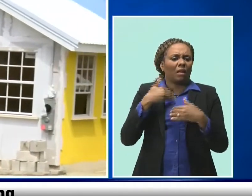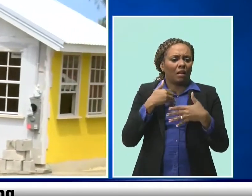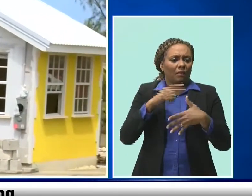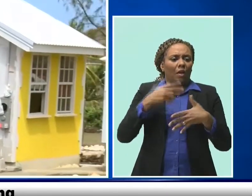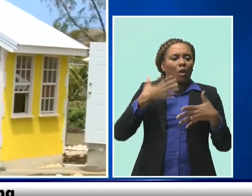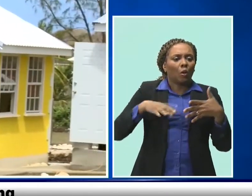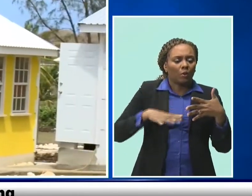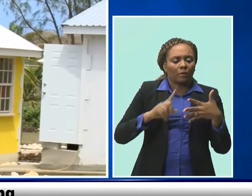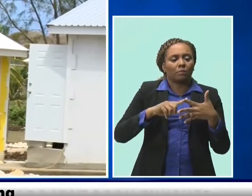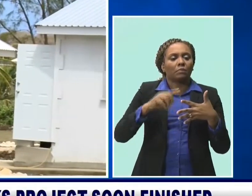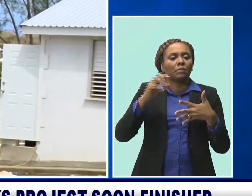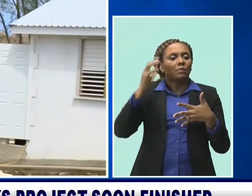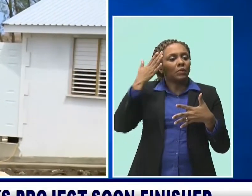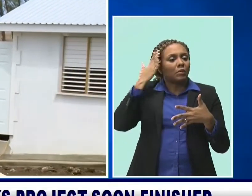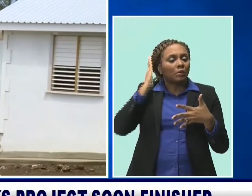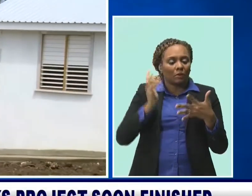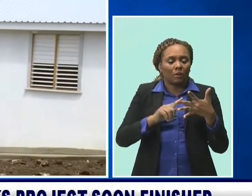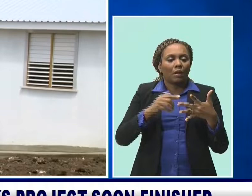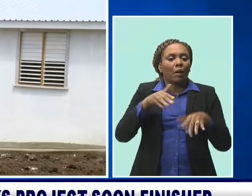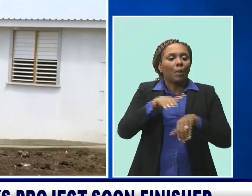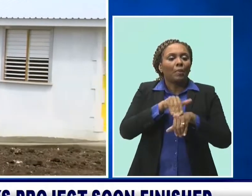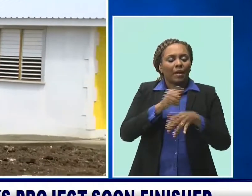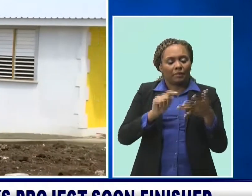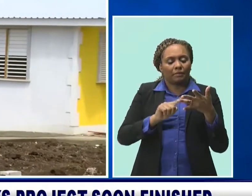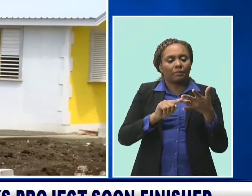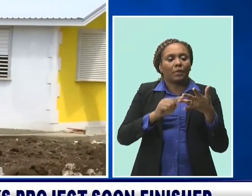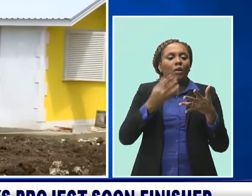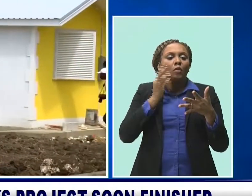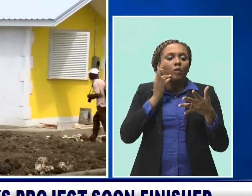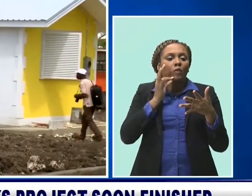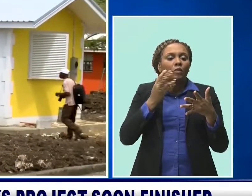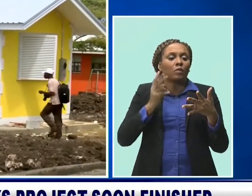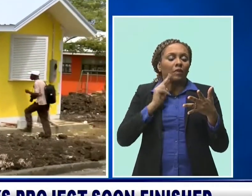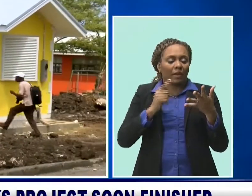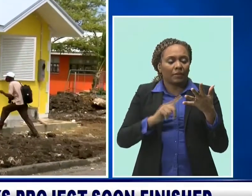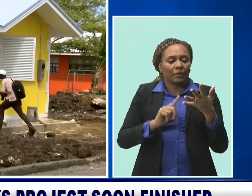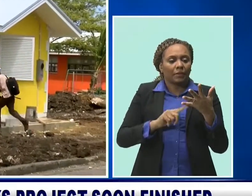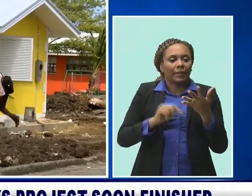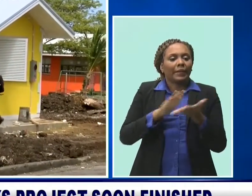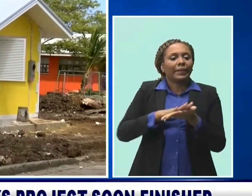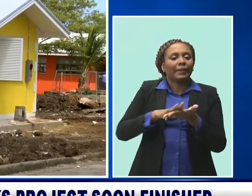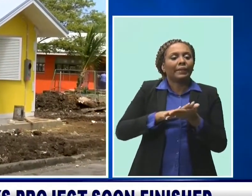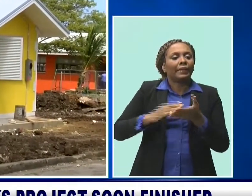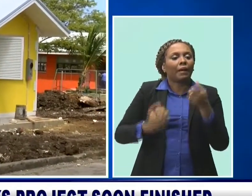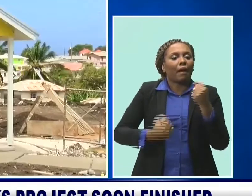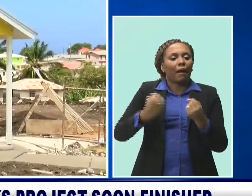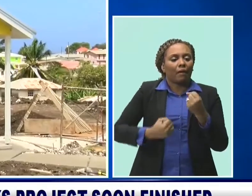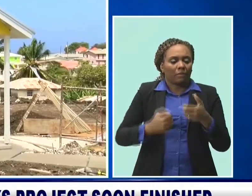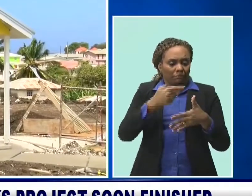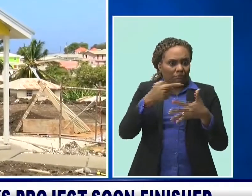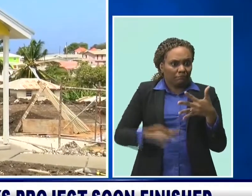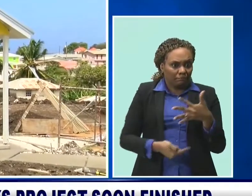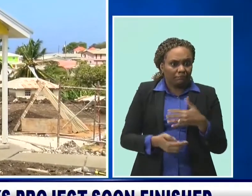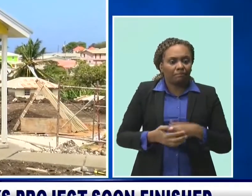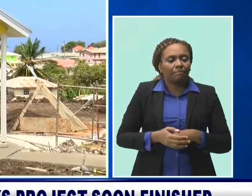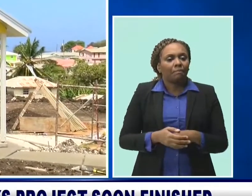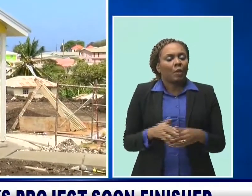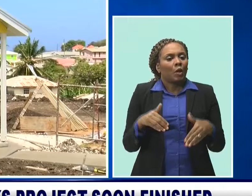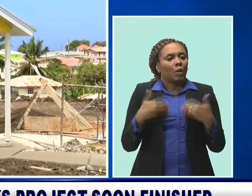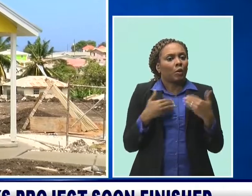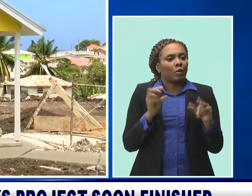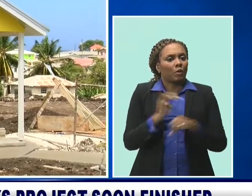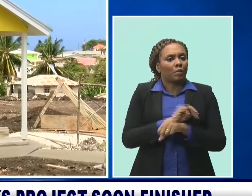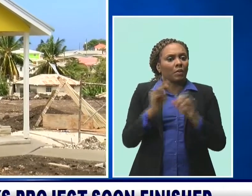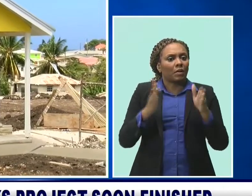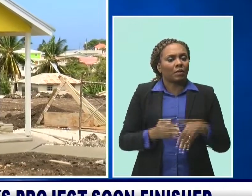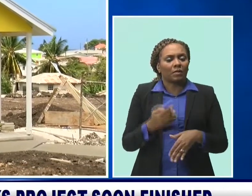a salon, pet shop, fruit and veg stall, and a valet business. Youth Minister Adrian Ford says they will give young